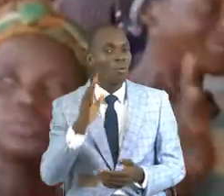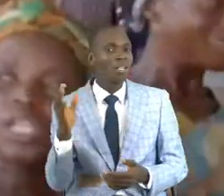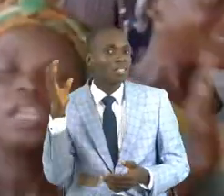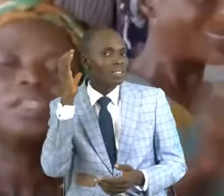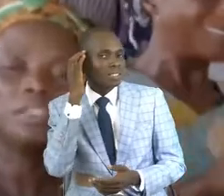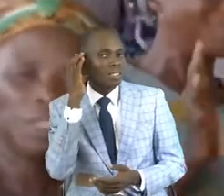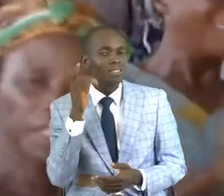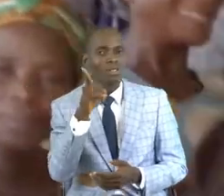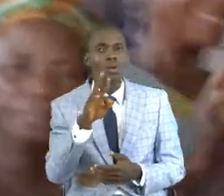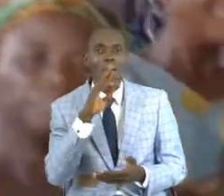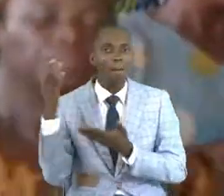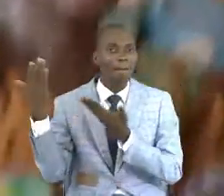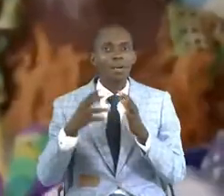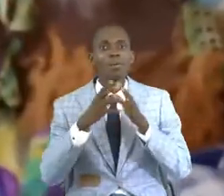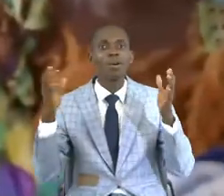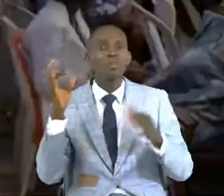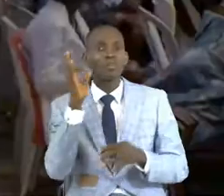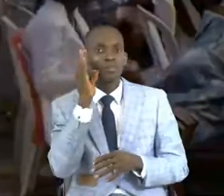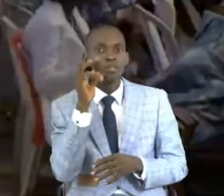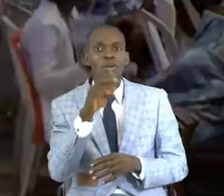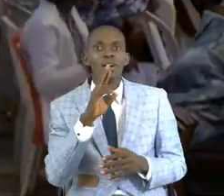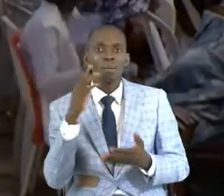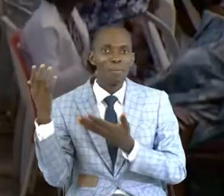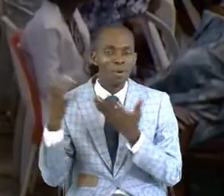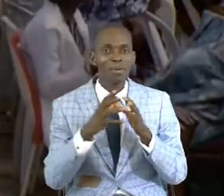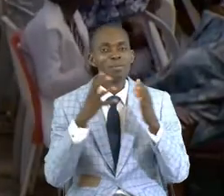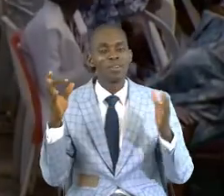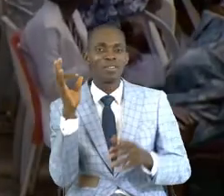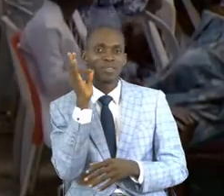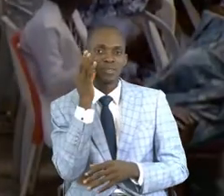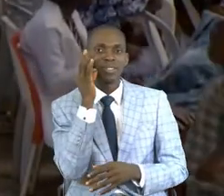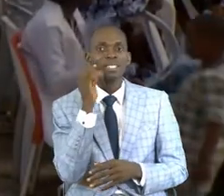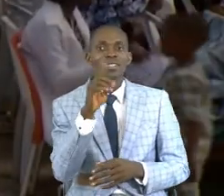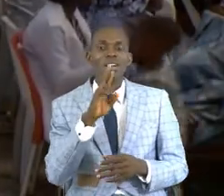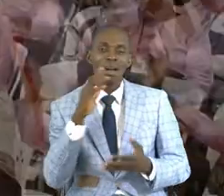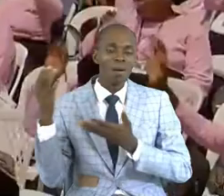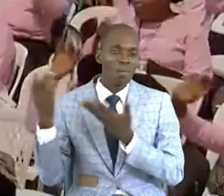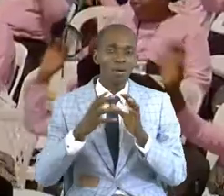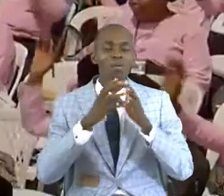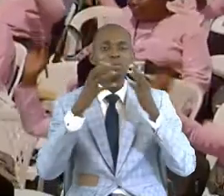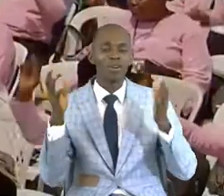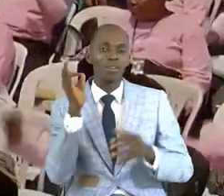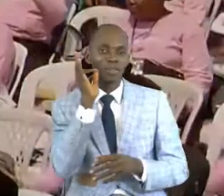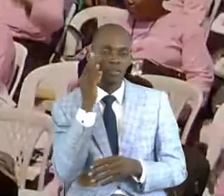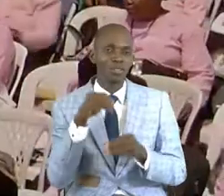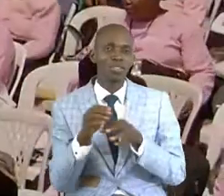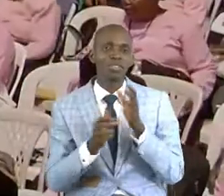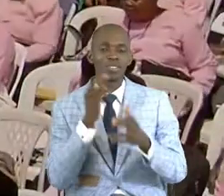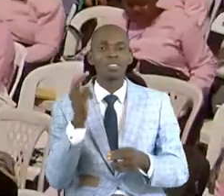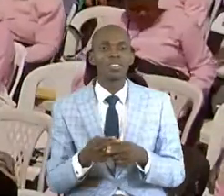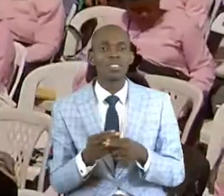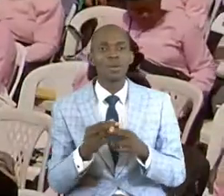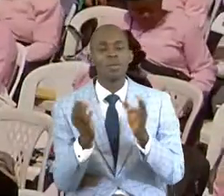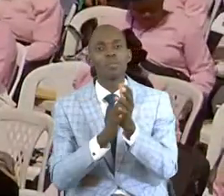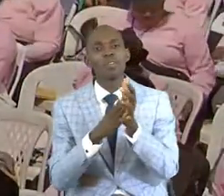fruit. You are bearing fruit. You are bearing fruit. Praise the